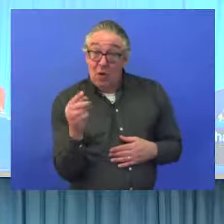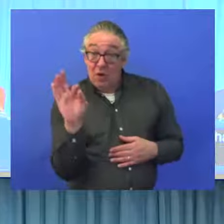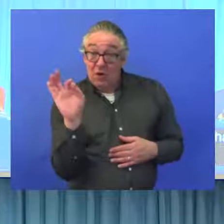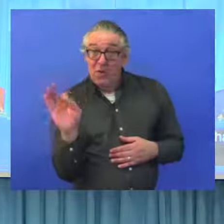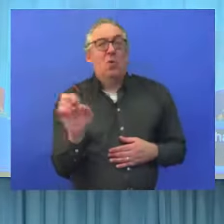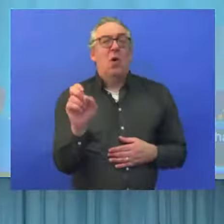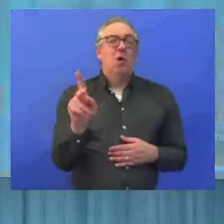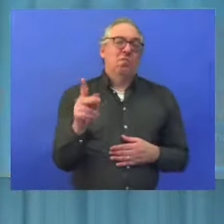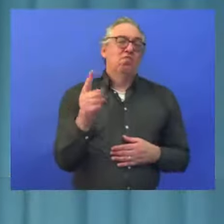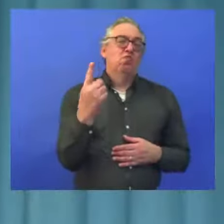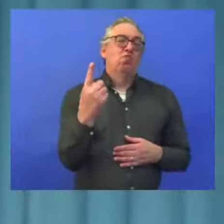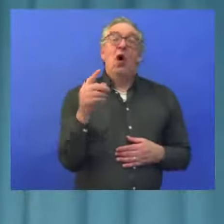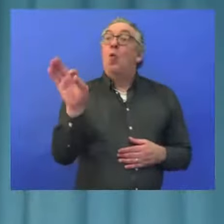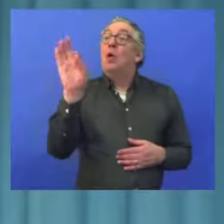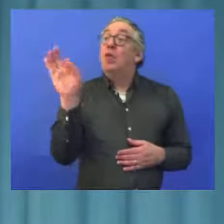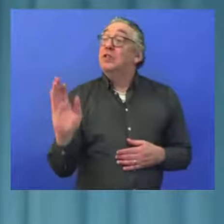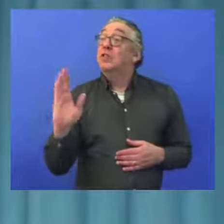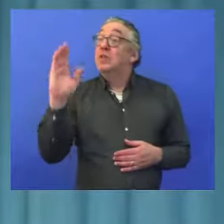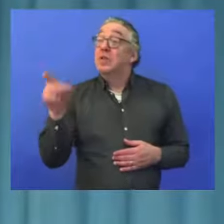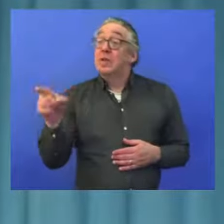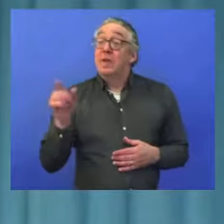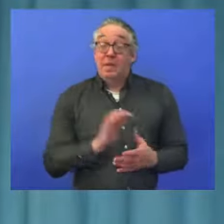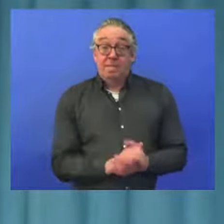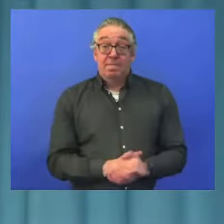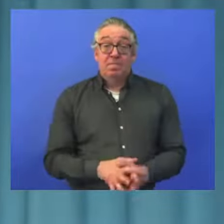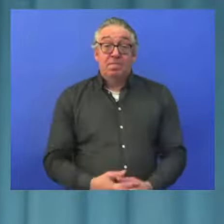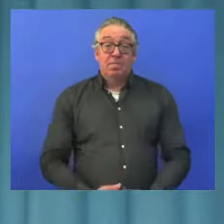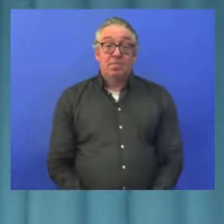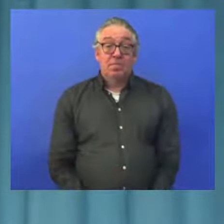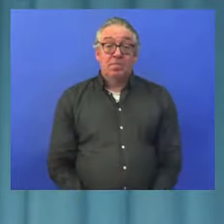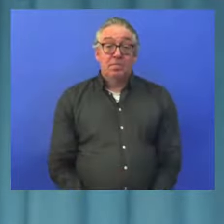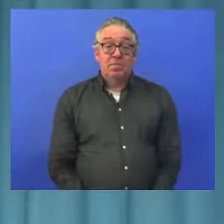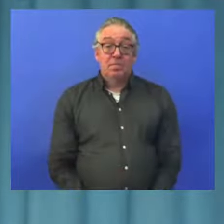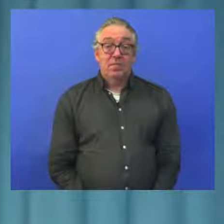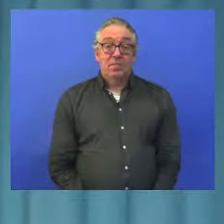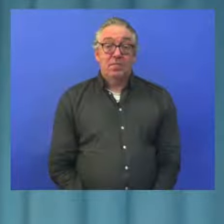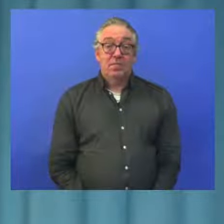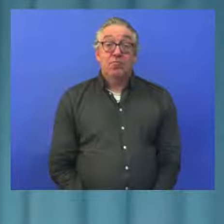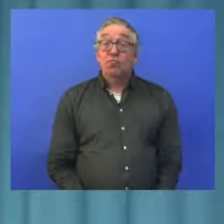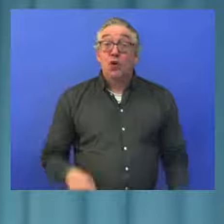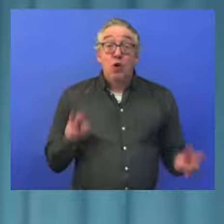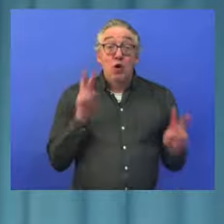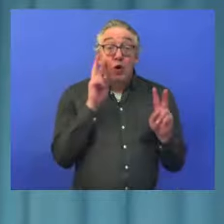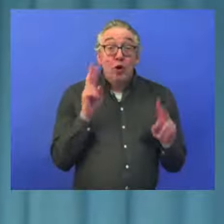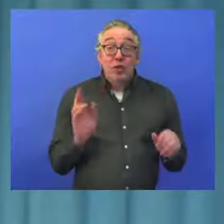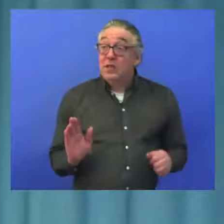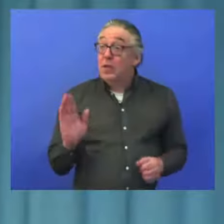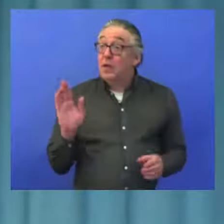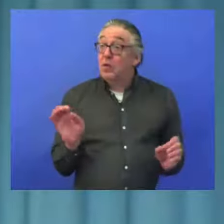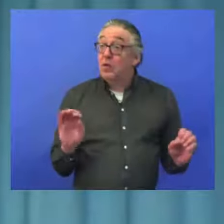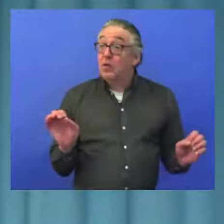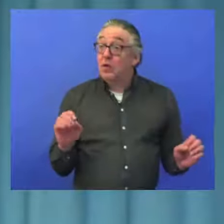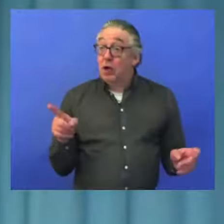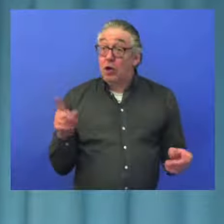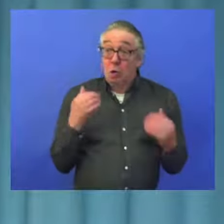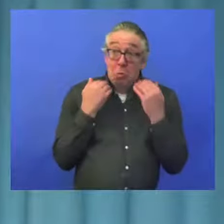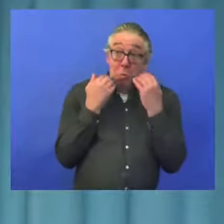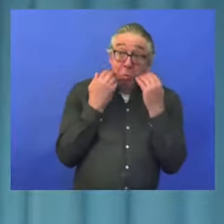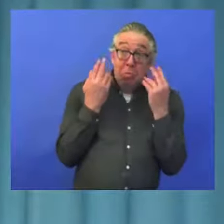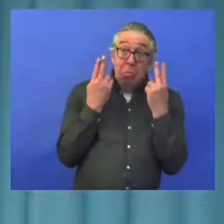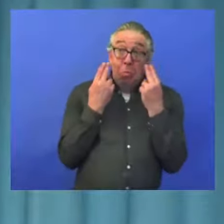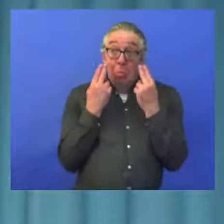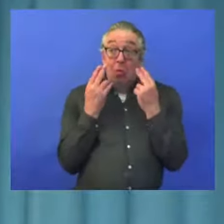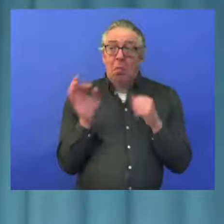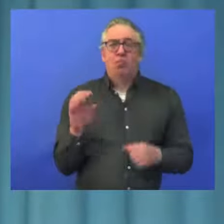audience for Carlo. I don't see hands. Don't be shy. So I have one question for you, Carlo. Yeah,